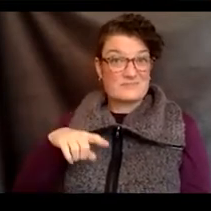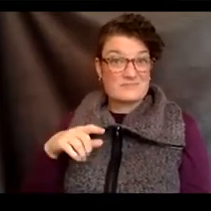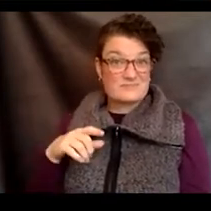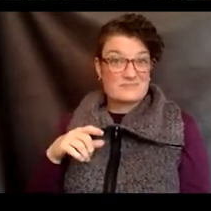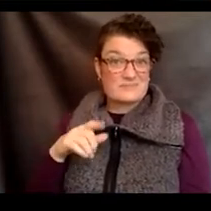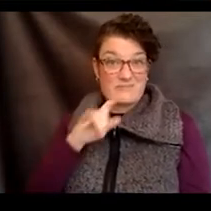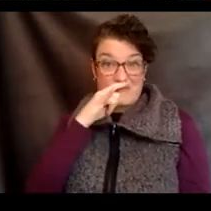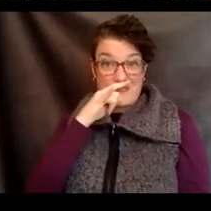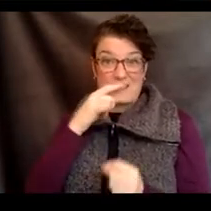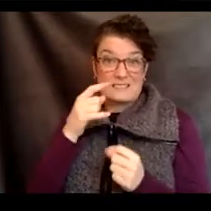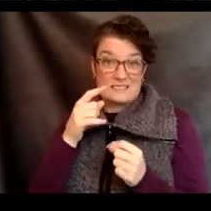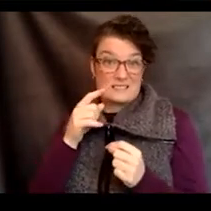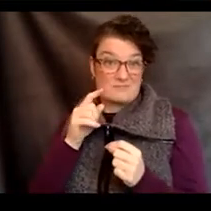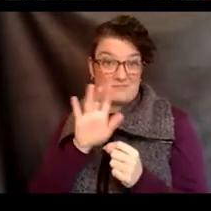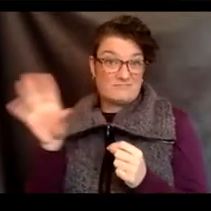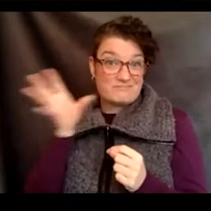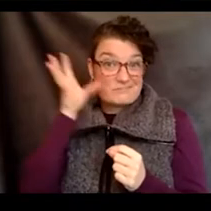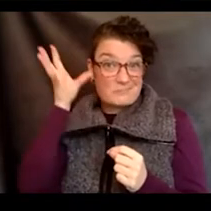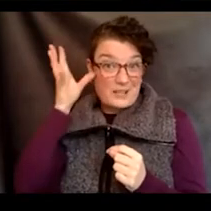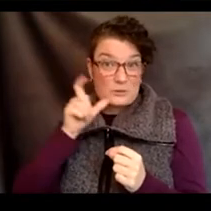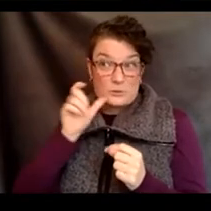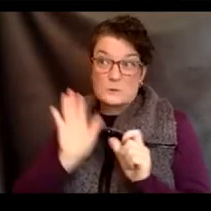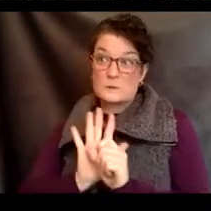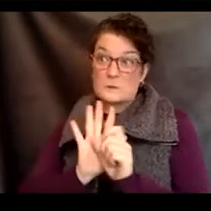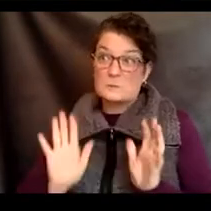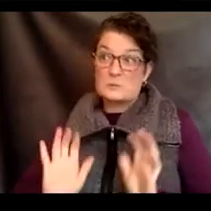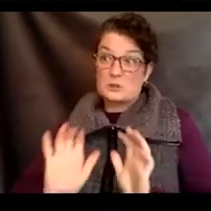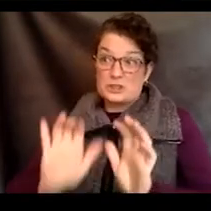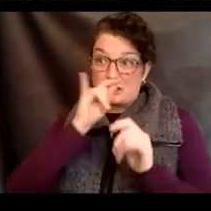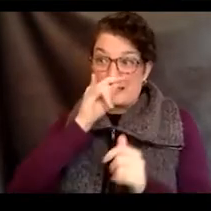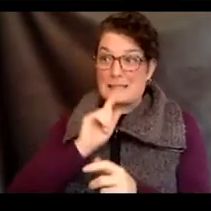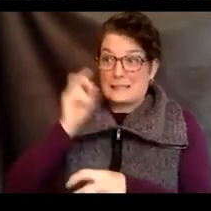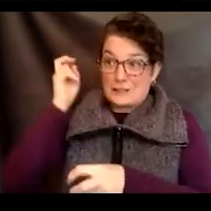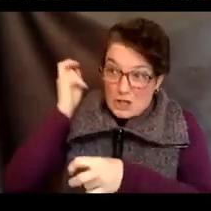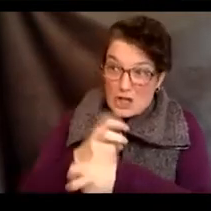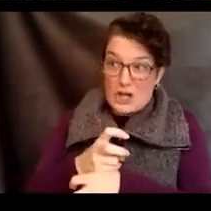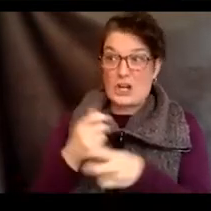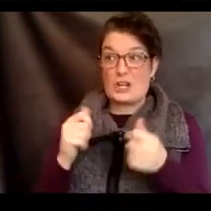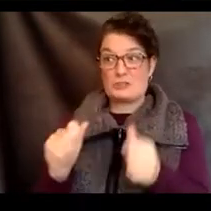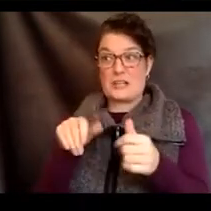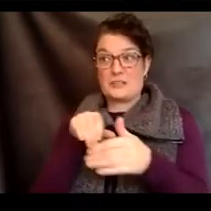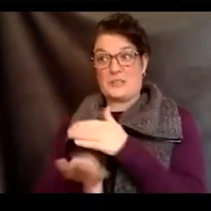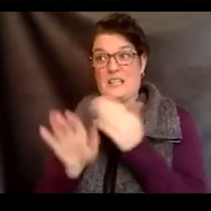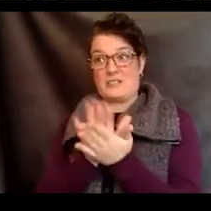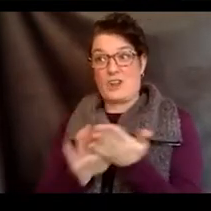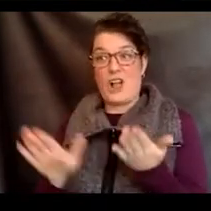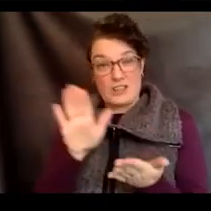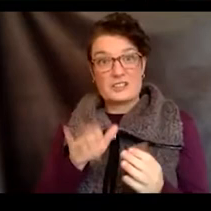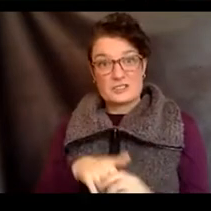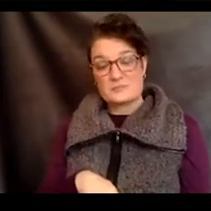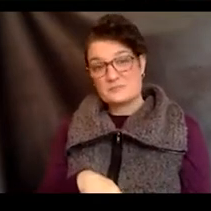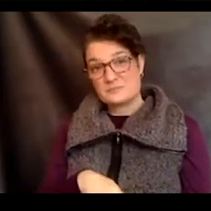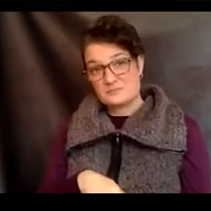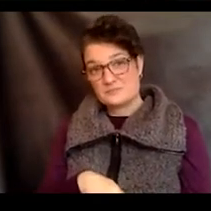those parents who were pushing their kids really hard and trying to get into college. And what